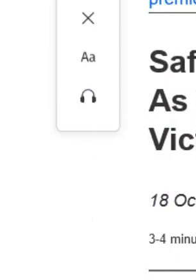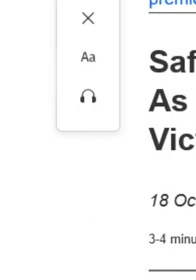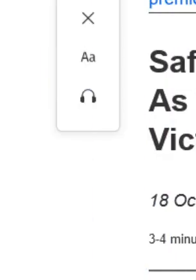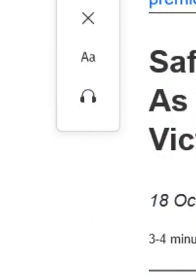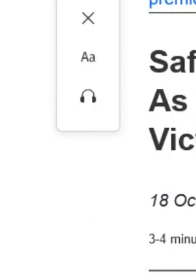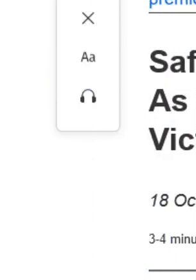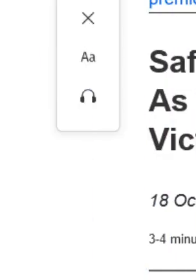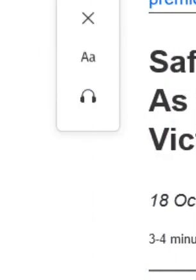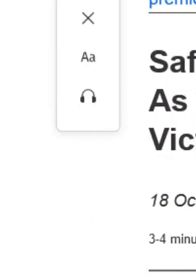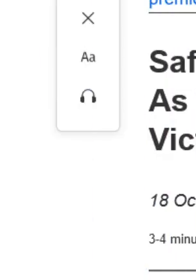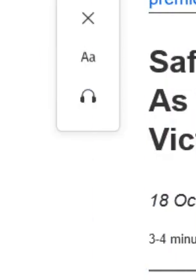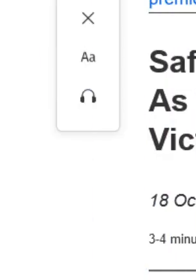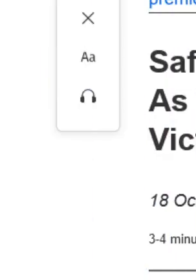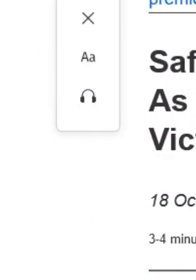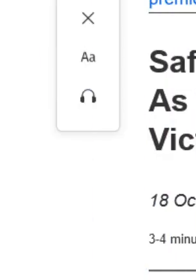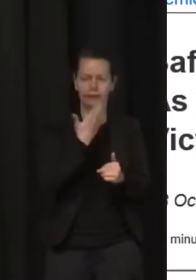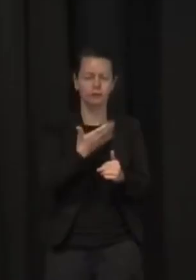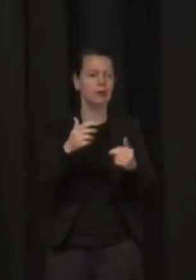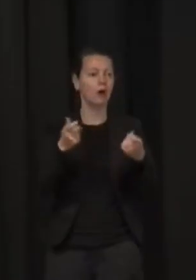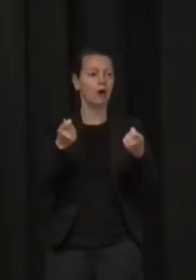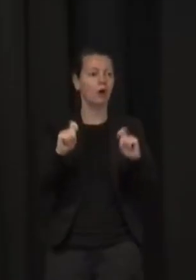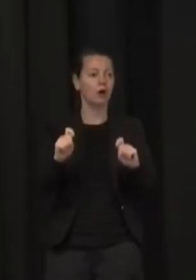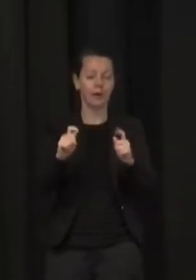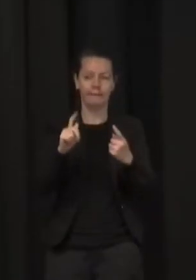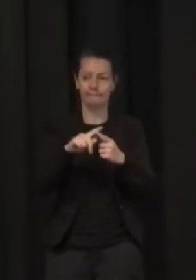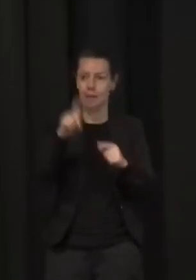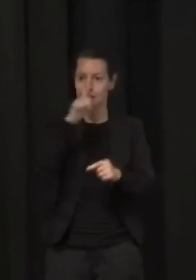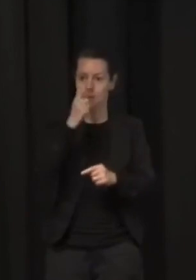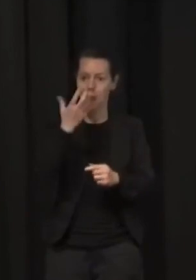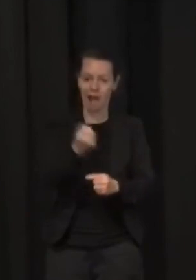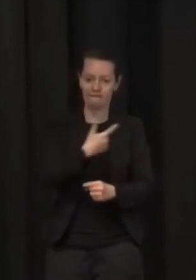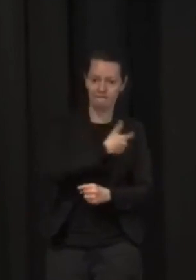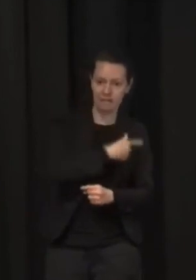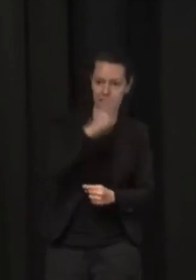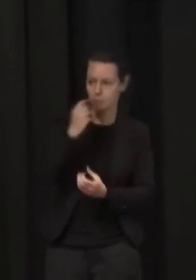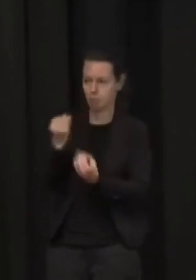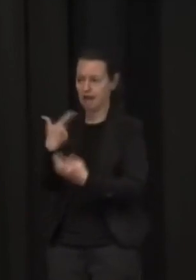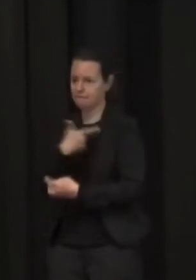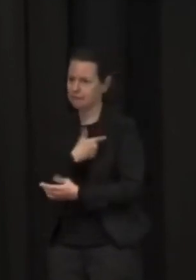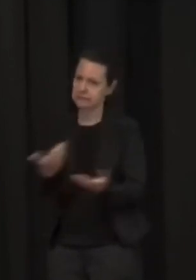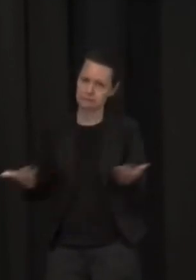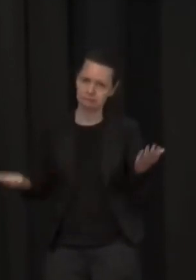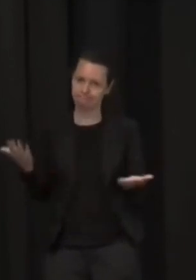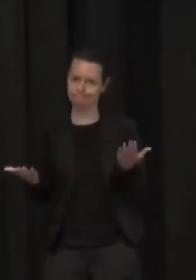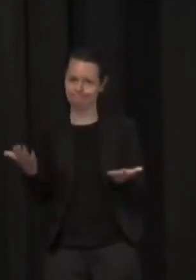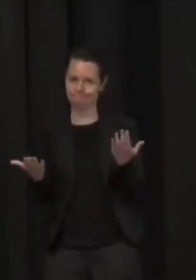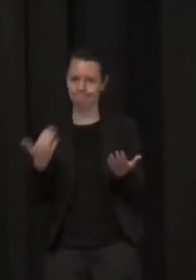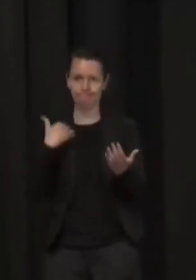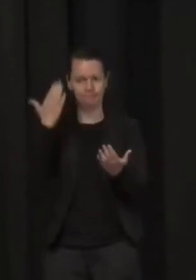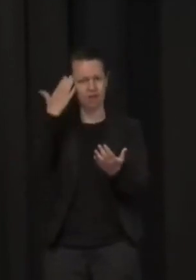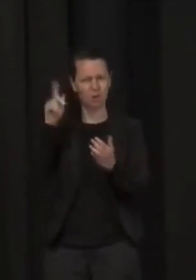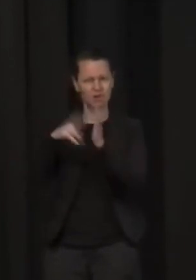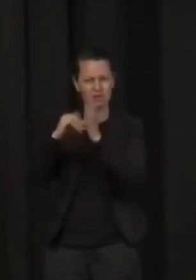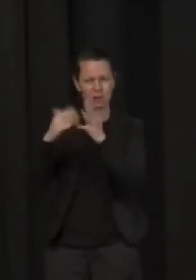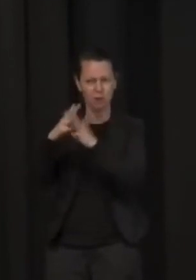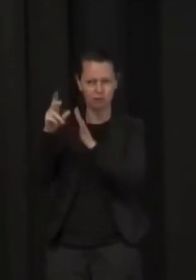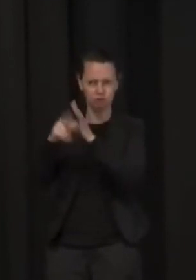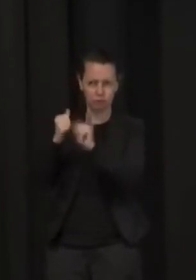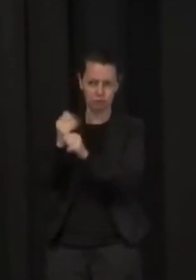Nope, that's the wrong clip. Look at that, I'm like a real TV station. This clip here. To tell you the truth, I'm not 100% clear on what New South Wales' position